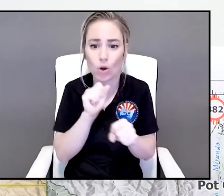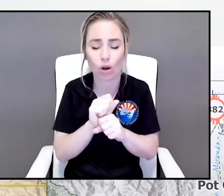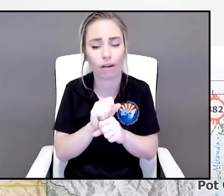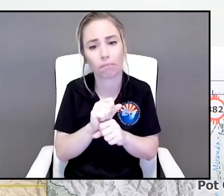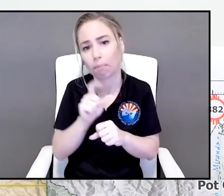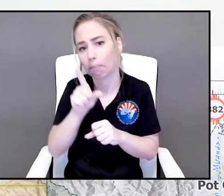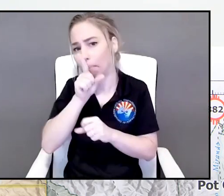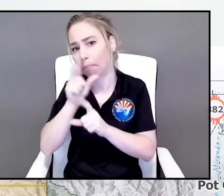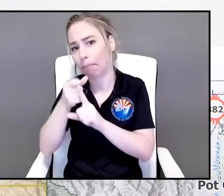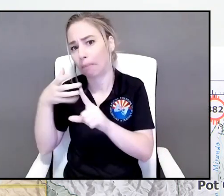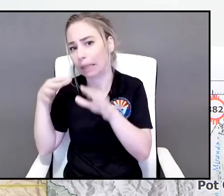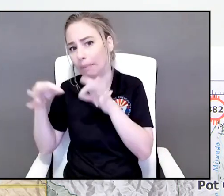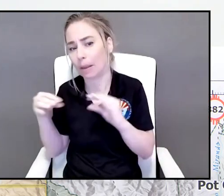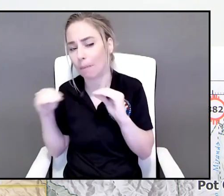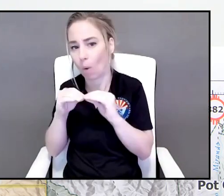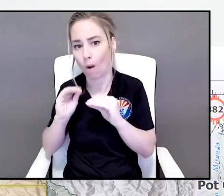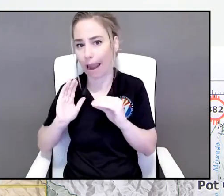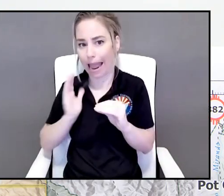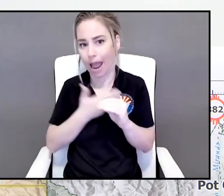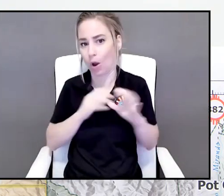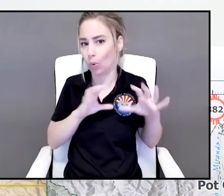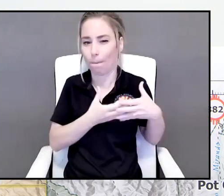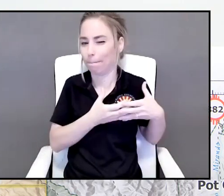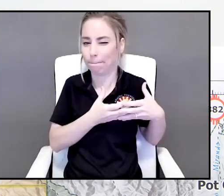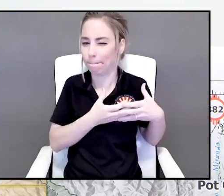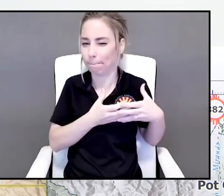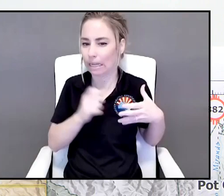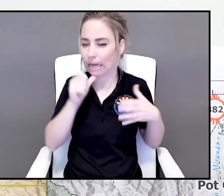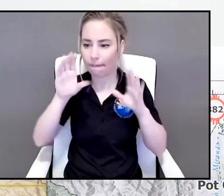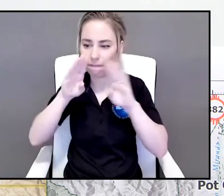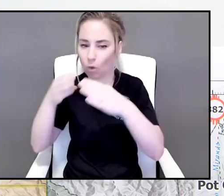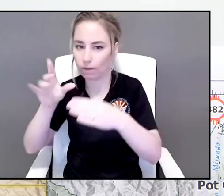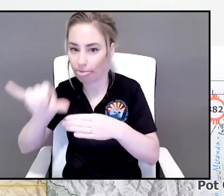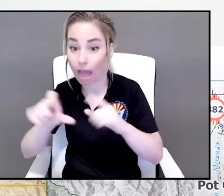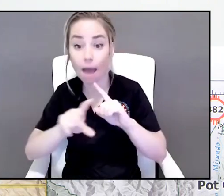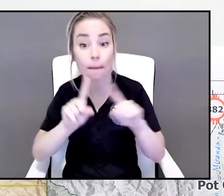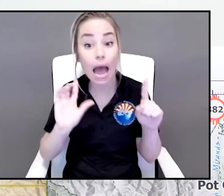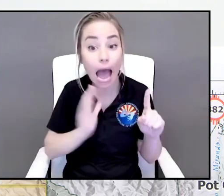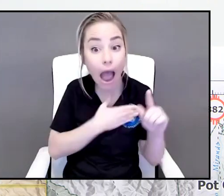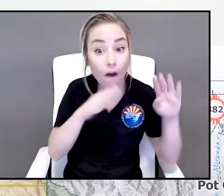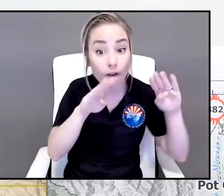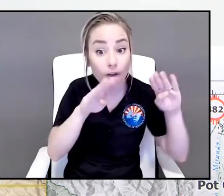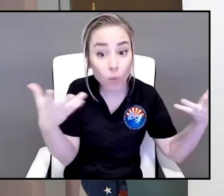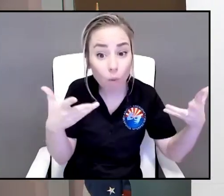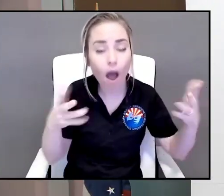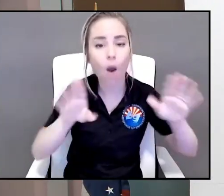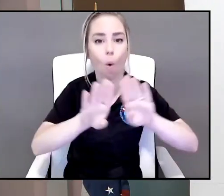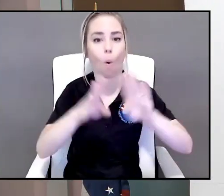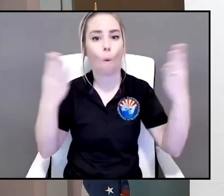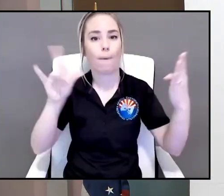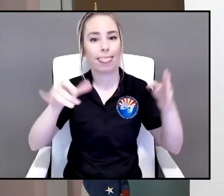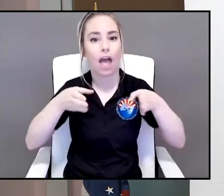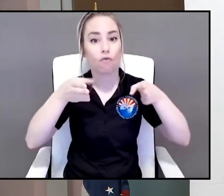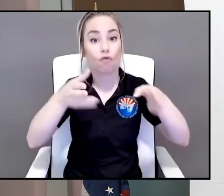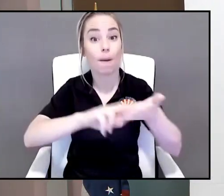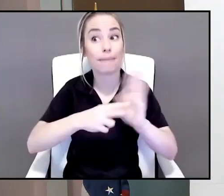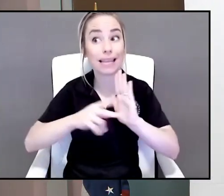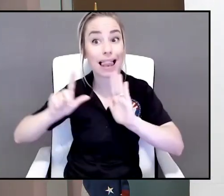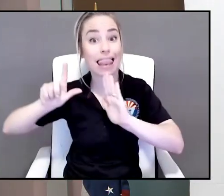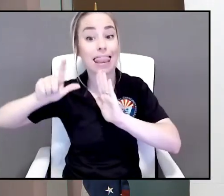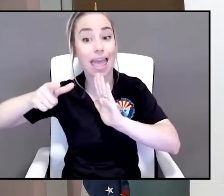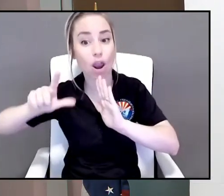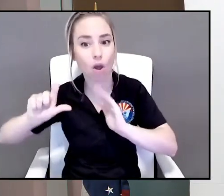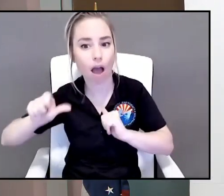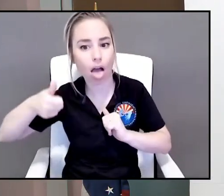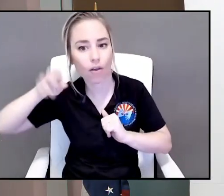we're here. Our main focus is just getting that road open so that when time comes, they can get in there